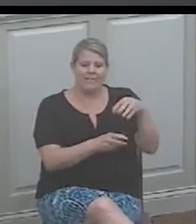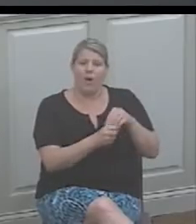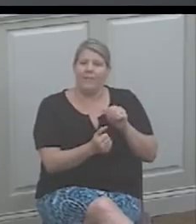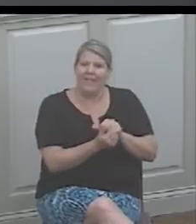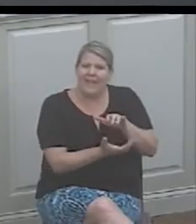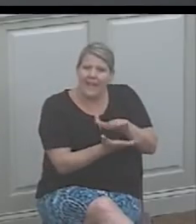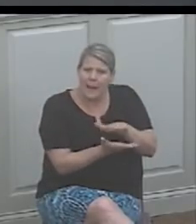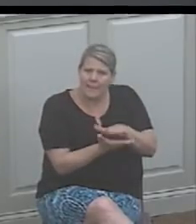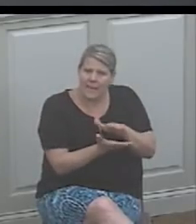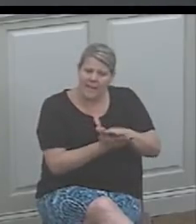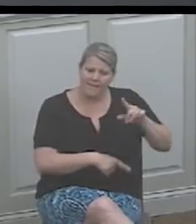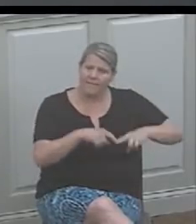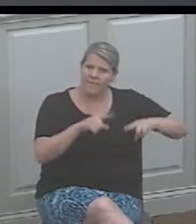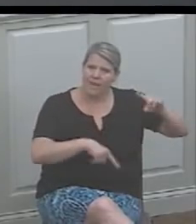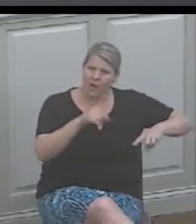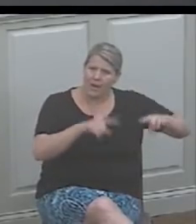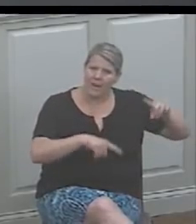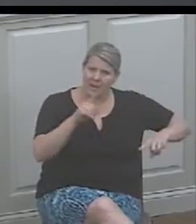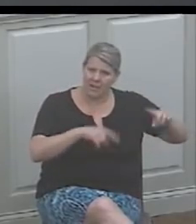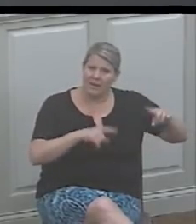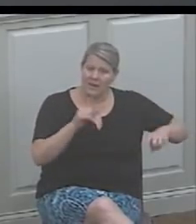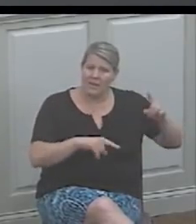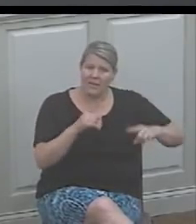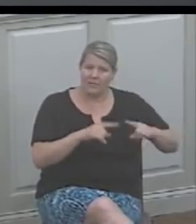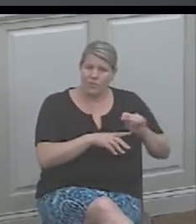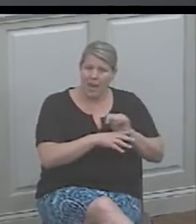stages of being trained, or they're not even hired yet.